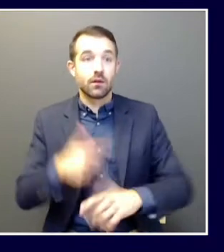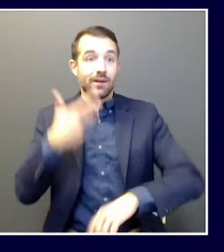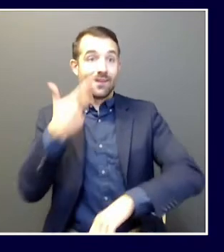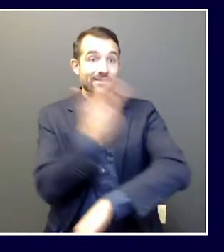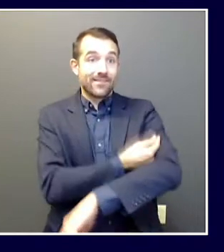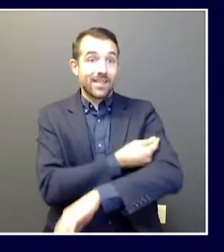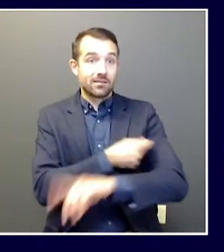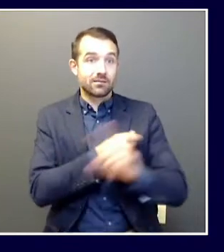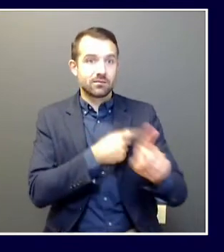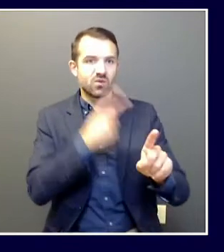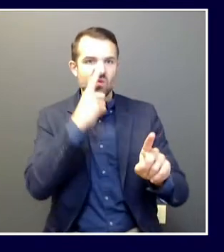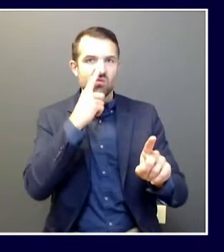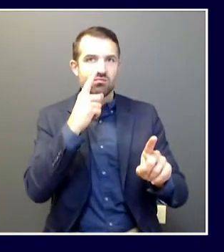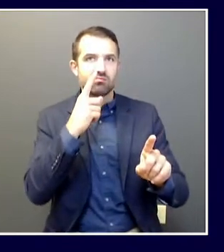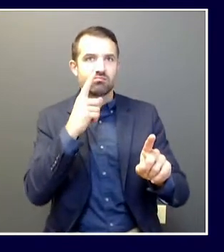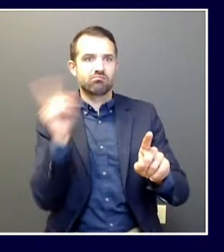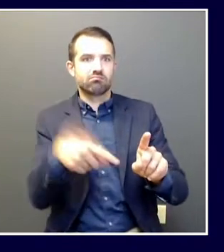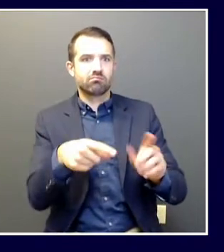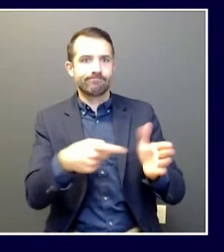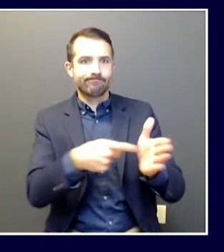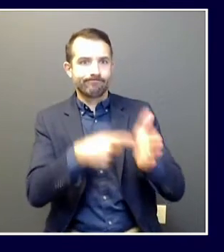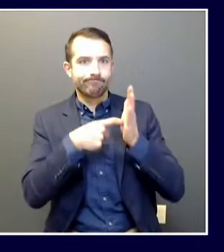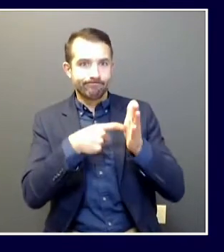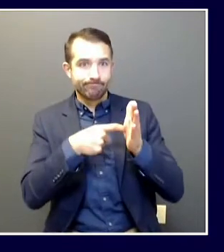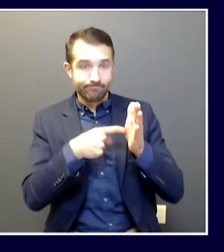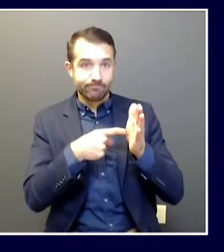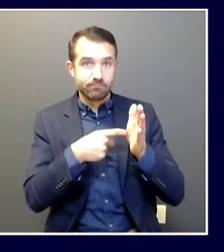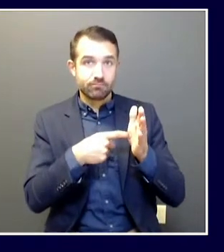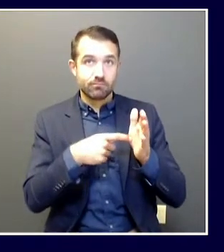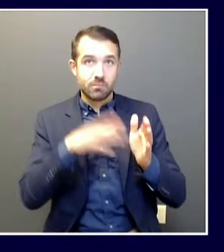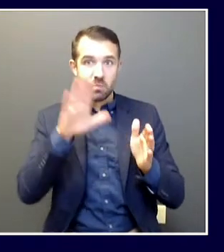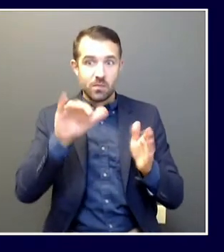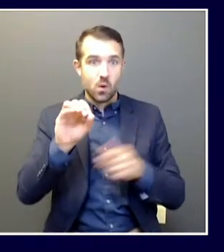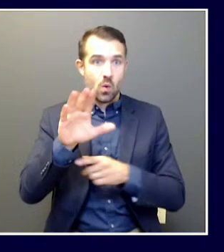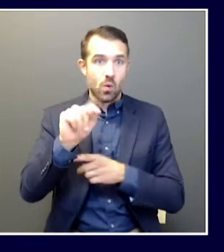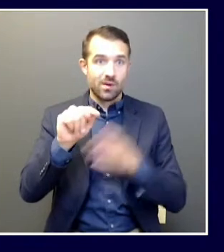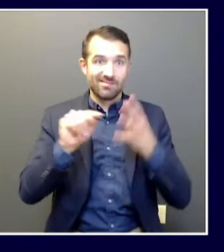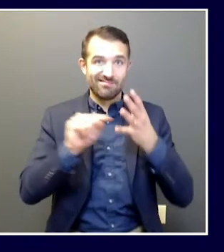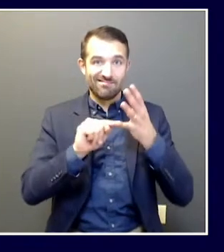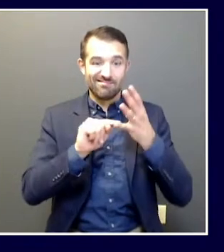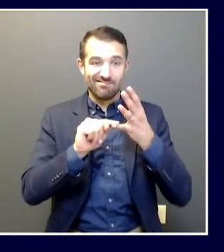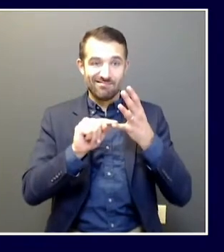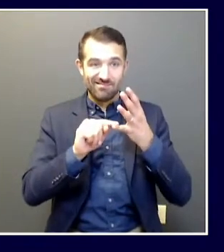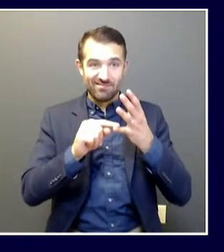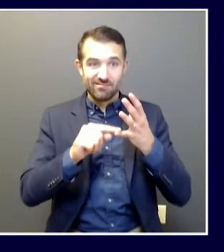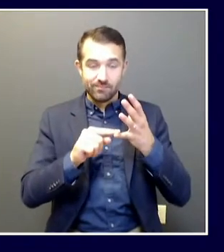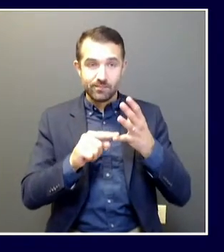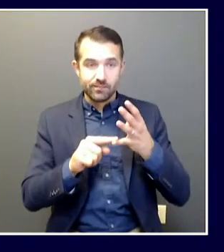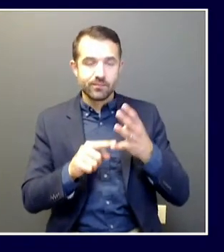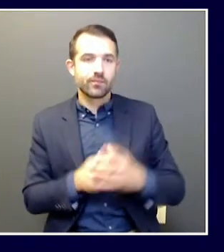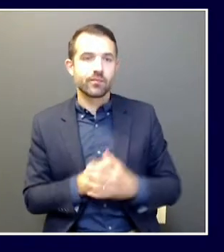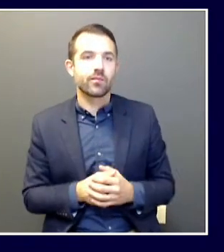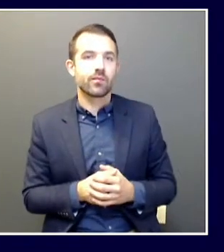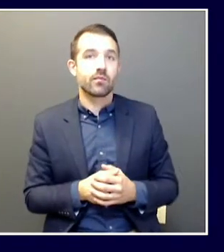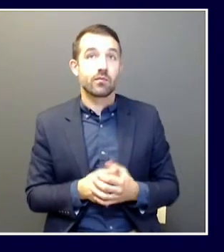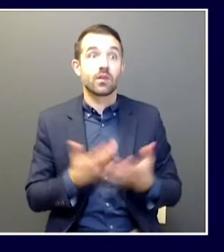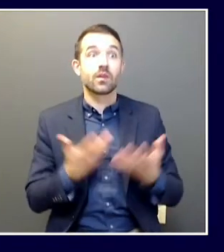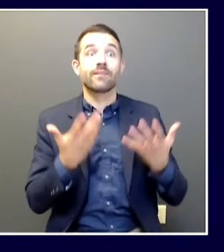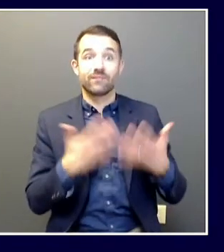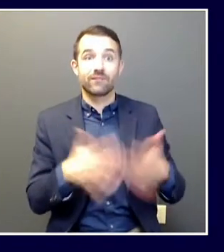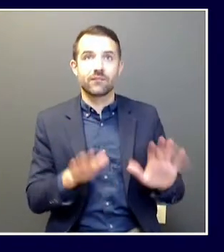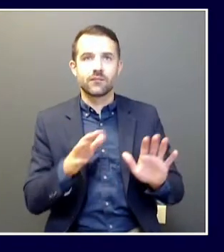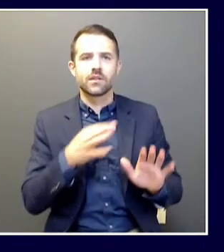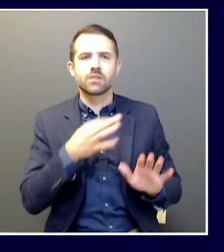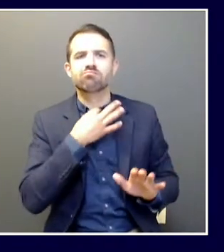month, how are we preparing for that phase, and what will enforcement look like? Sure. So